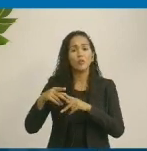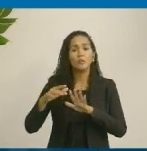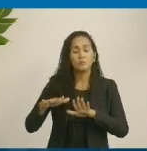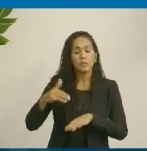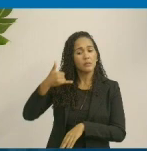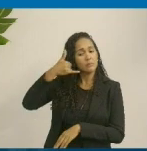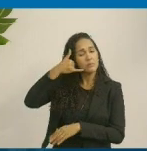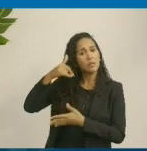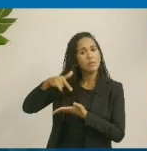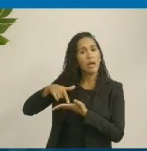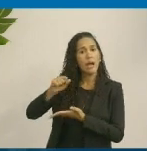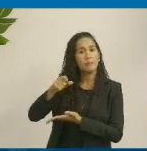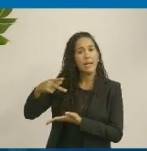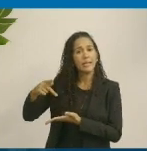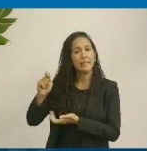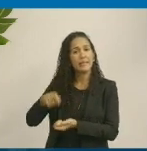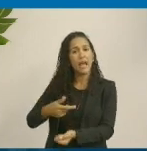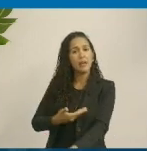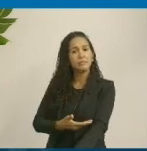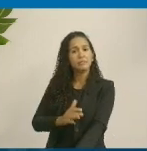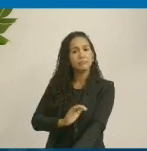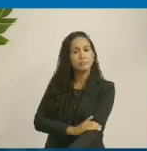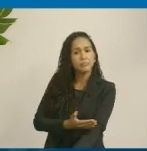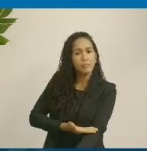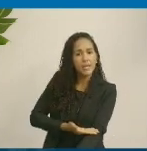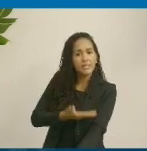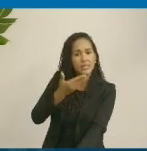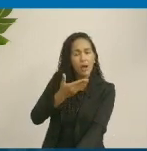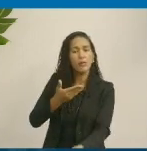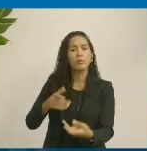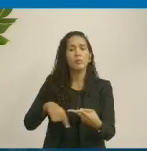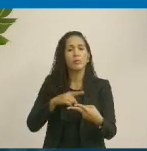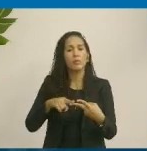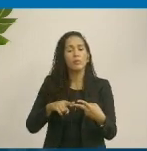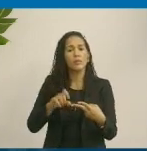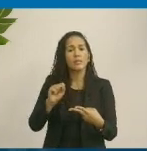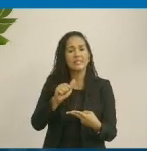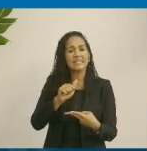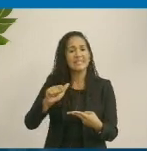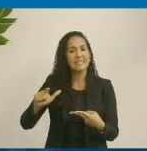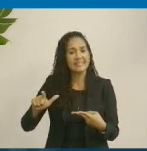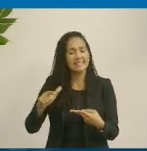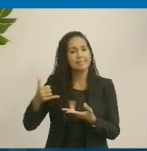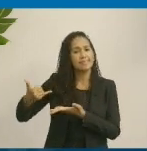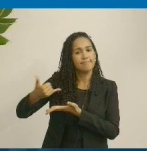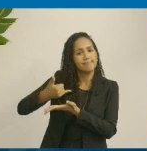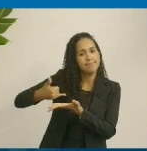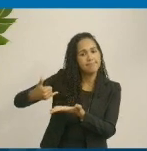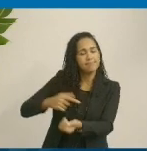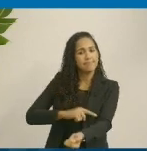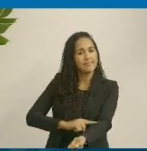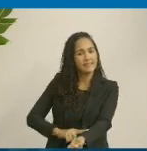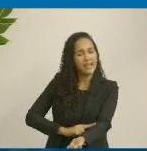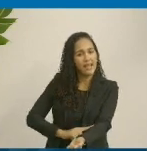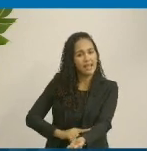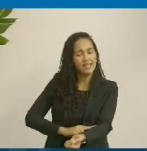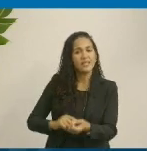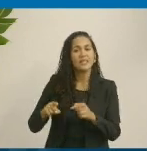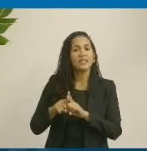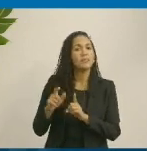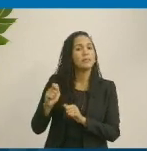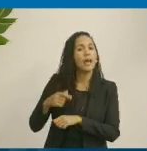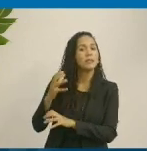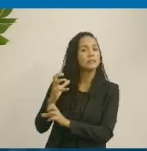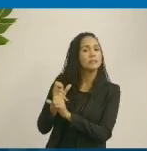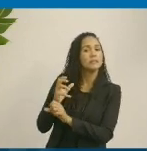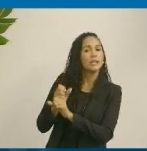and BMI, if you enter your height and weight, it automatically calculates your BMI, it generates a risk